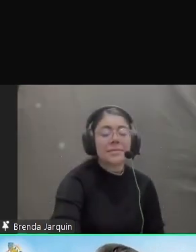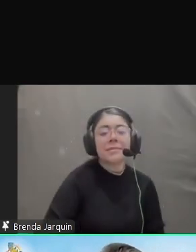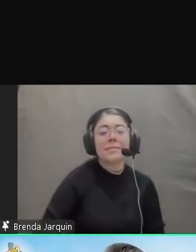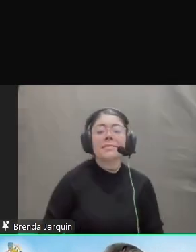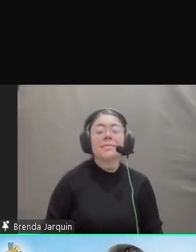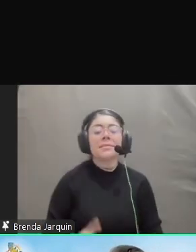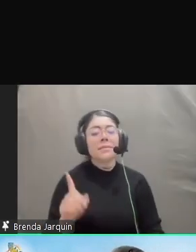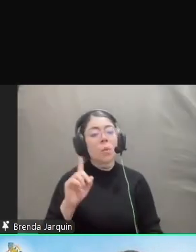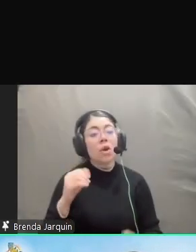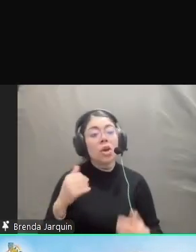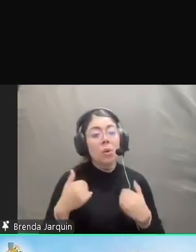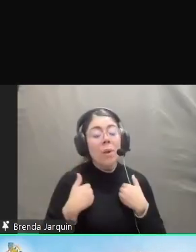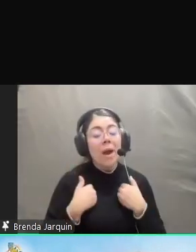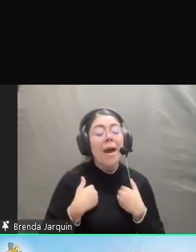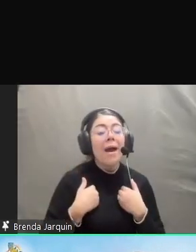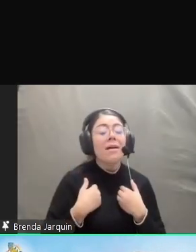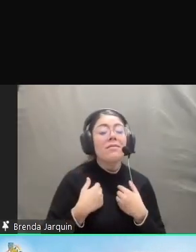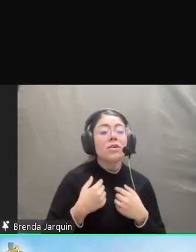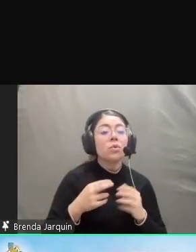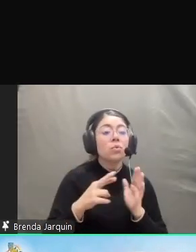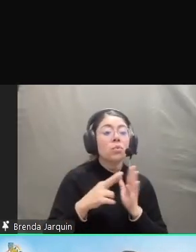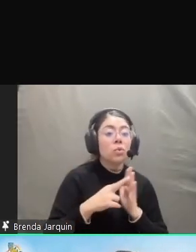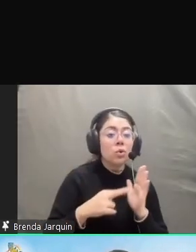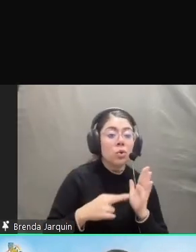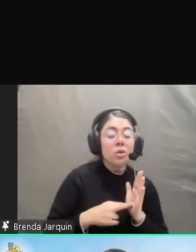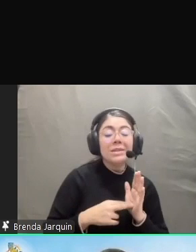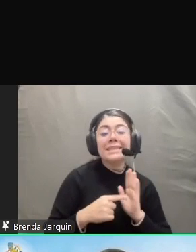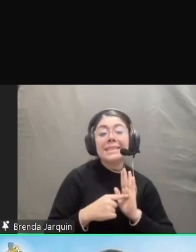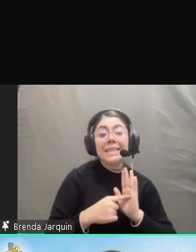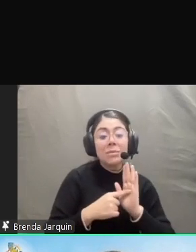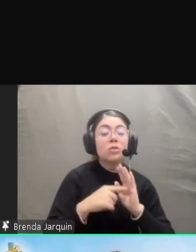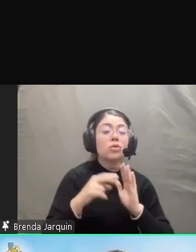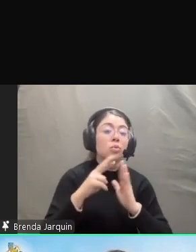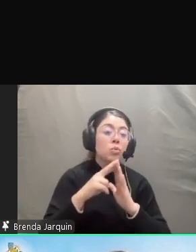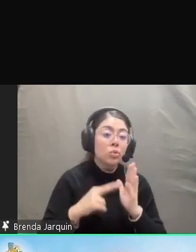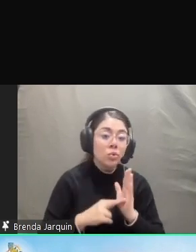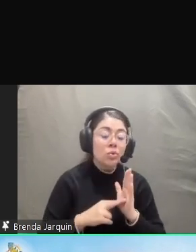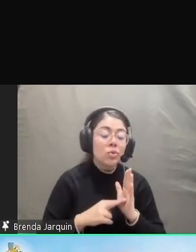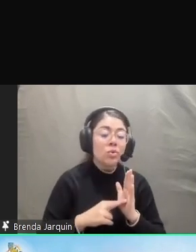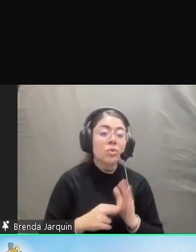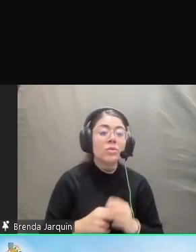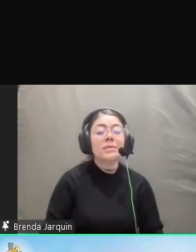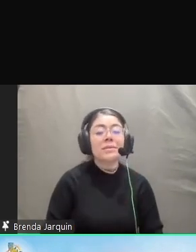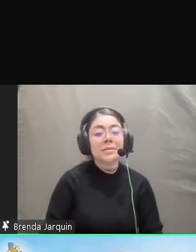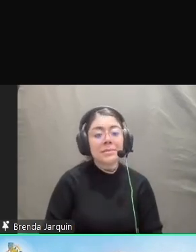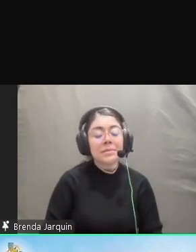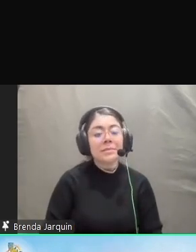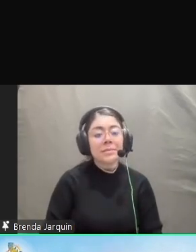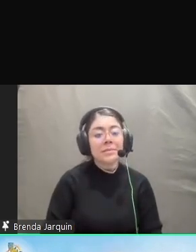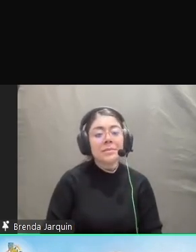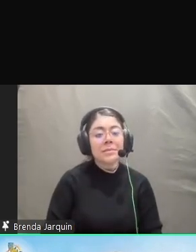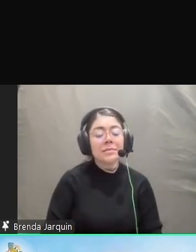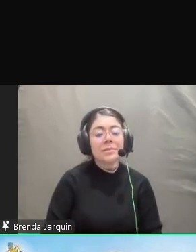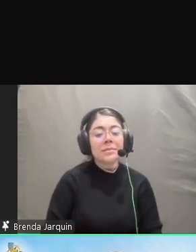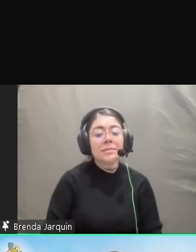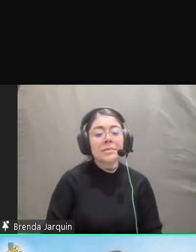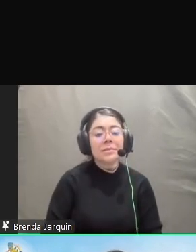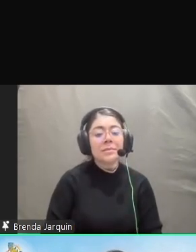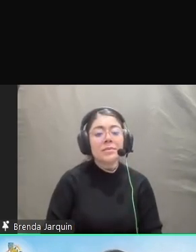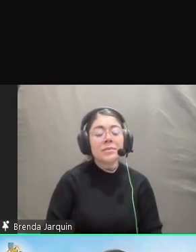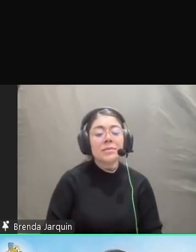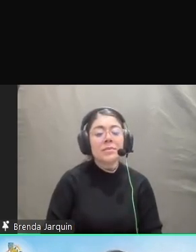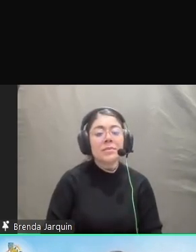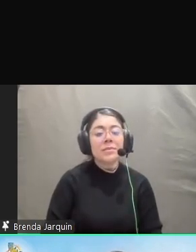edit these locally, personalize them as you need them locally. These are starting points that we offer